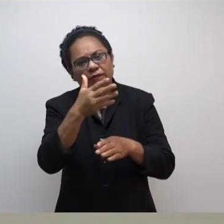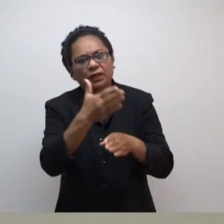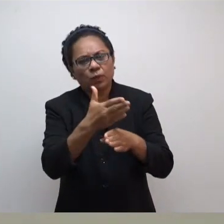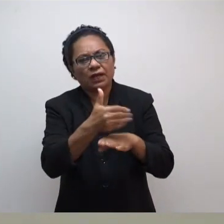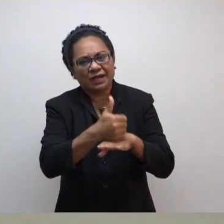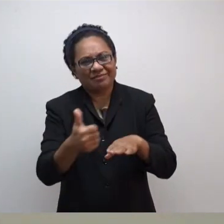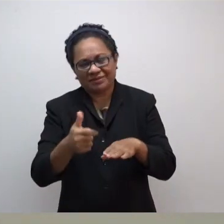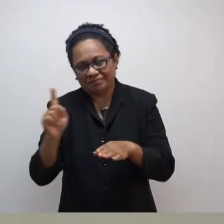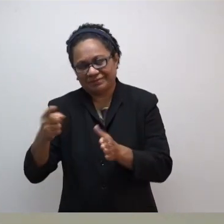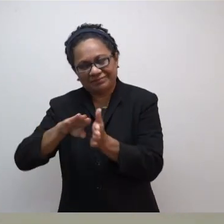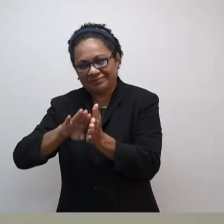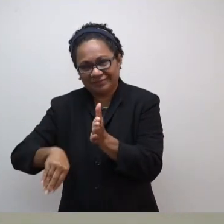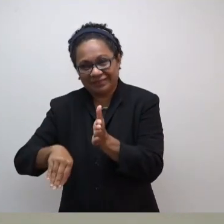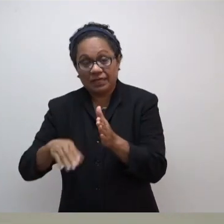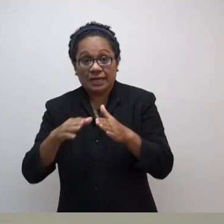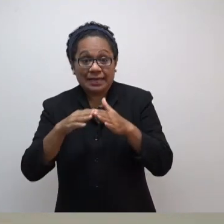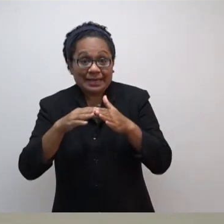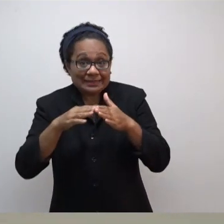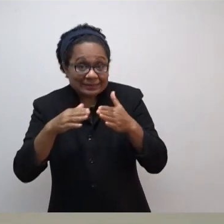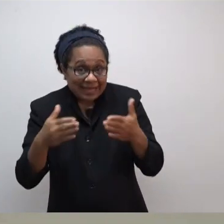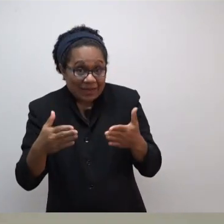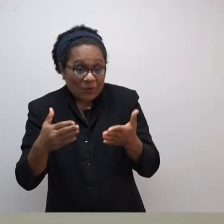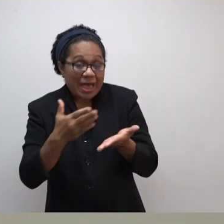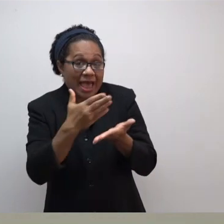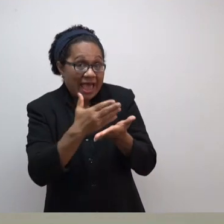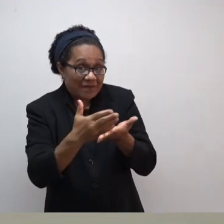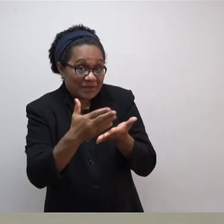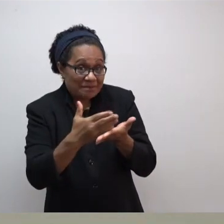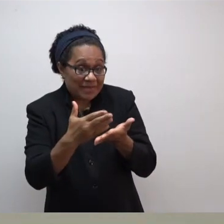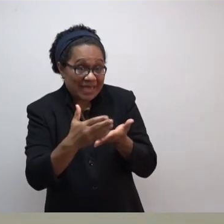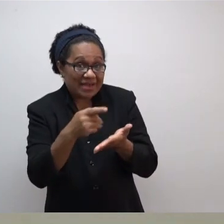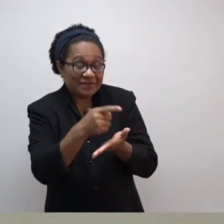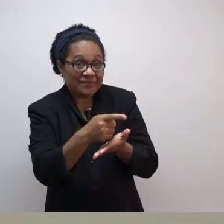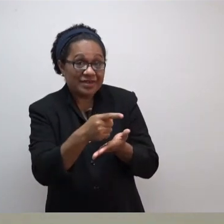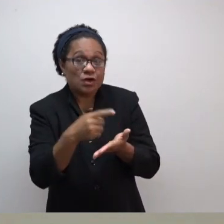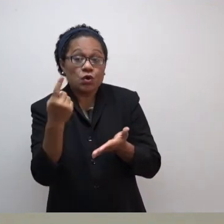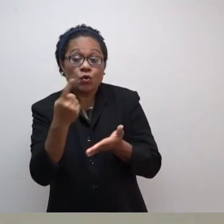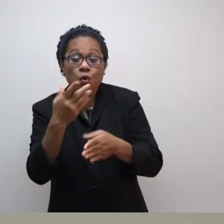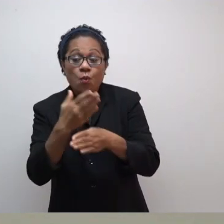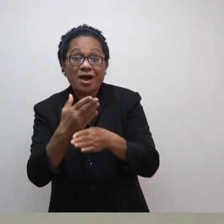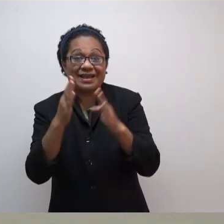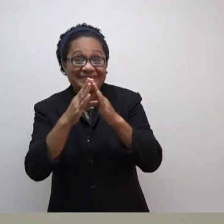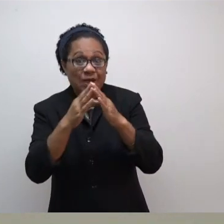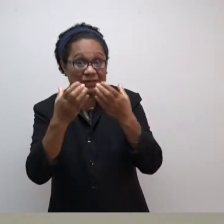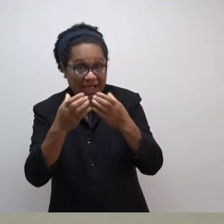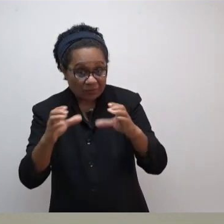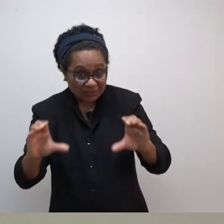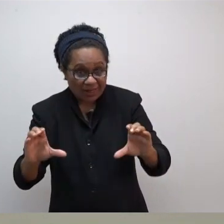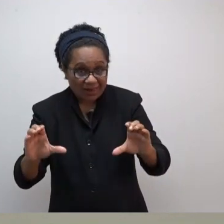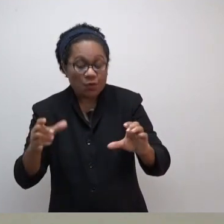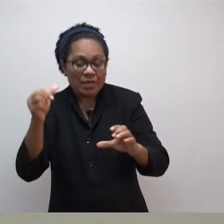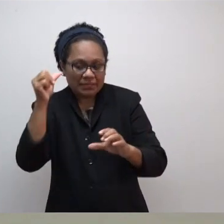eligible. Now, under the category of FNPF, this also includes municipal councils too. So we've got the whole list. We know